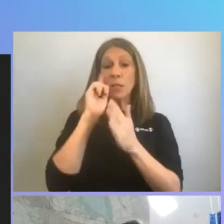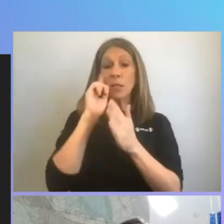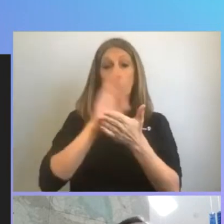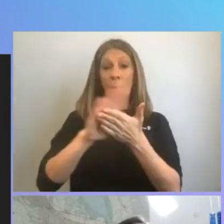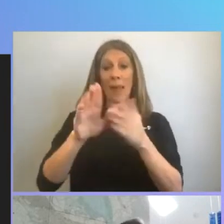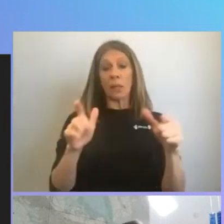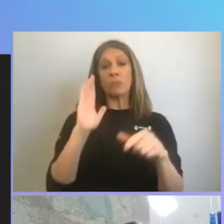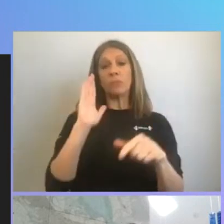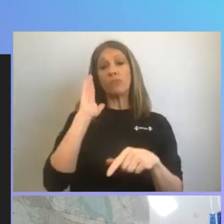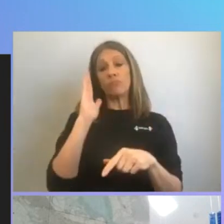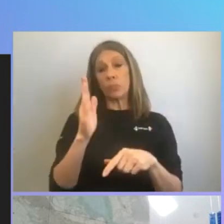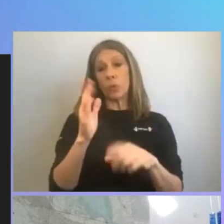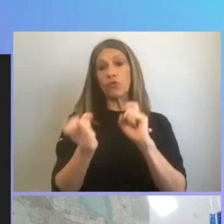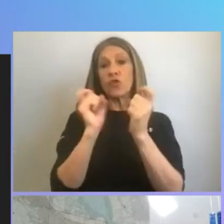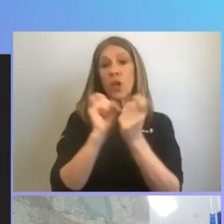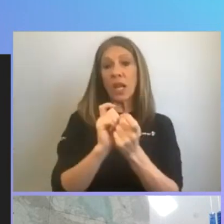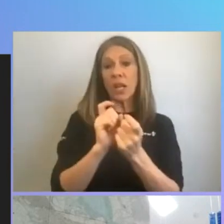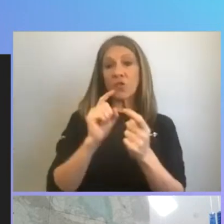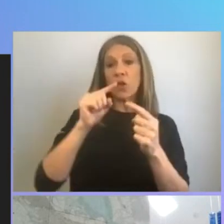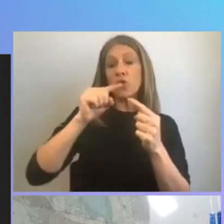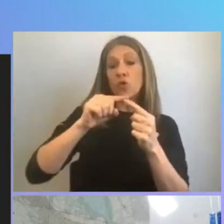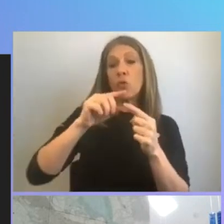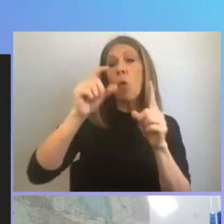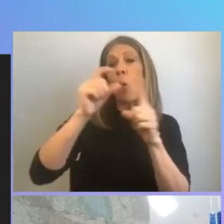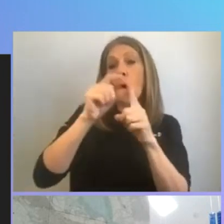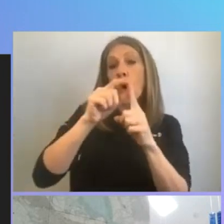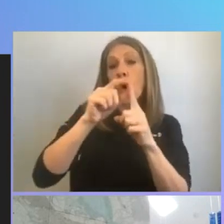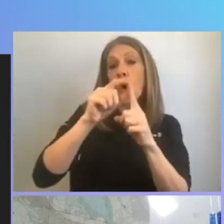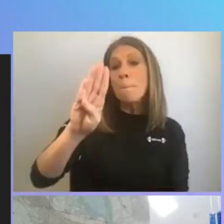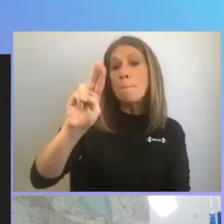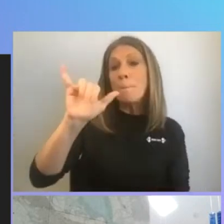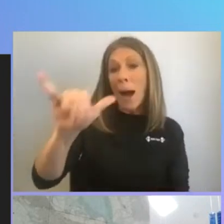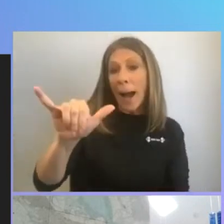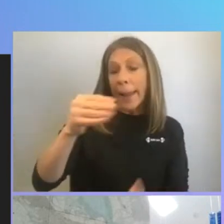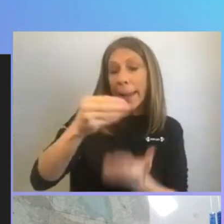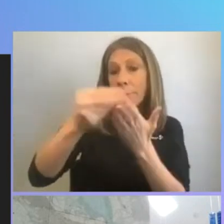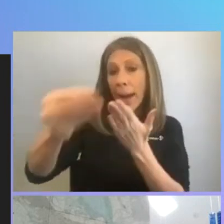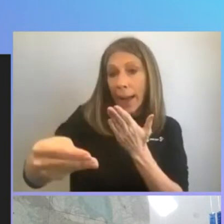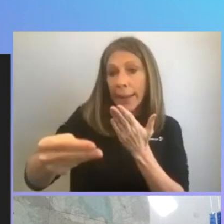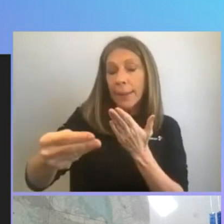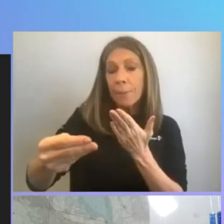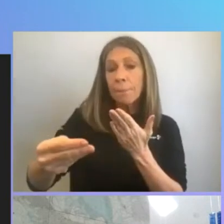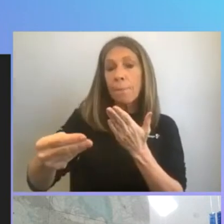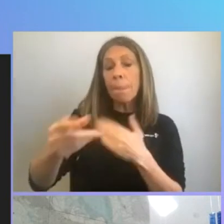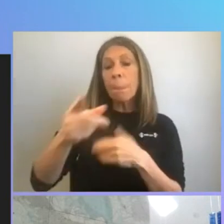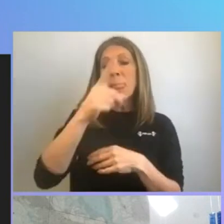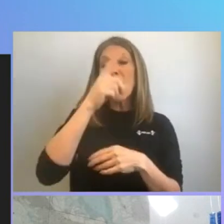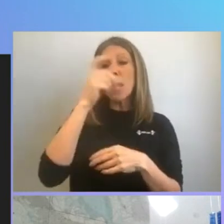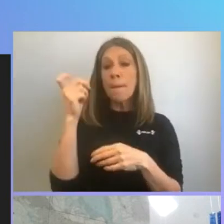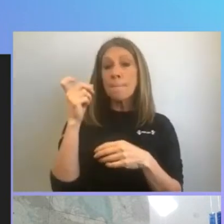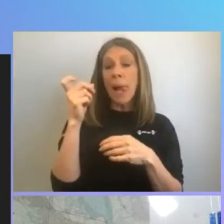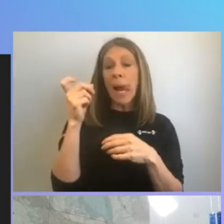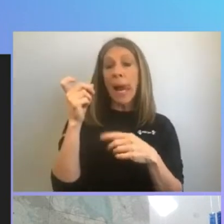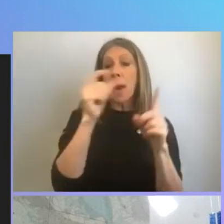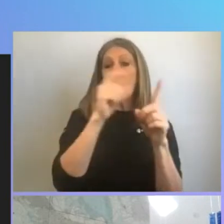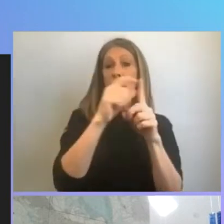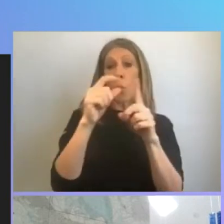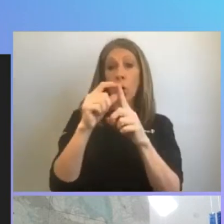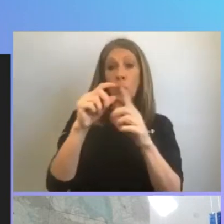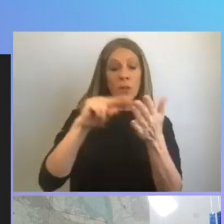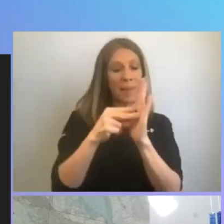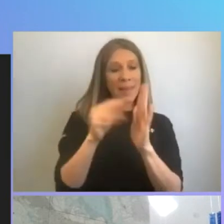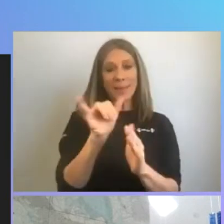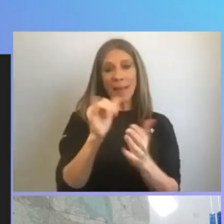Plain language might change that to the word buy, B-U-Y, because the words mean the same